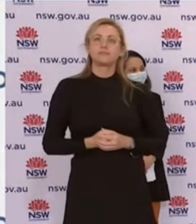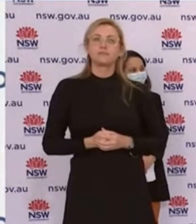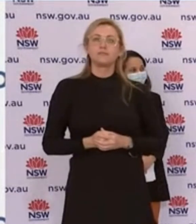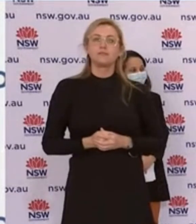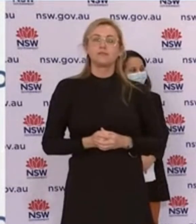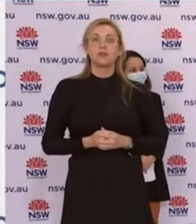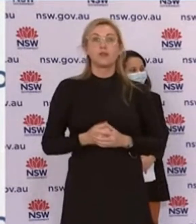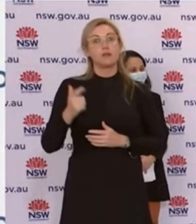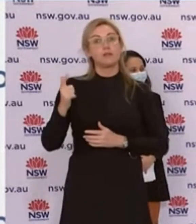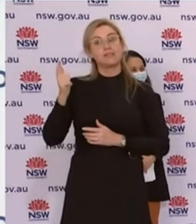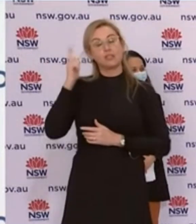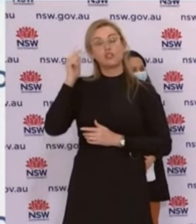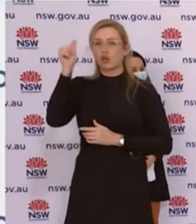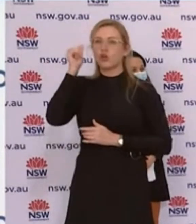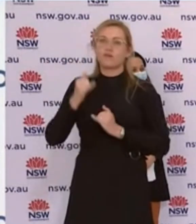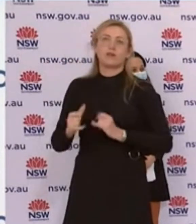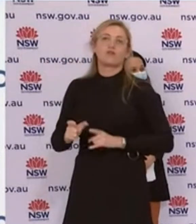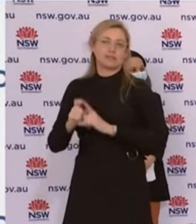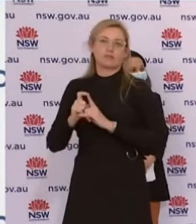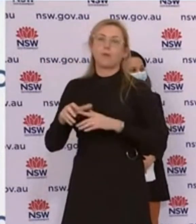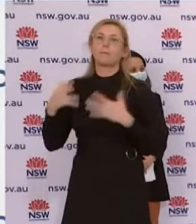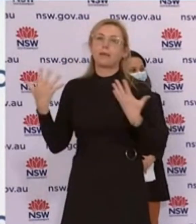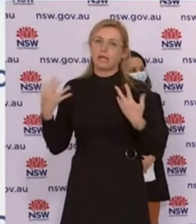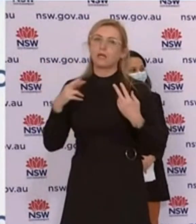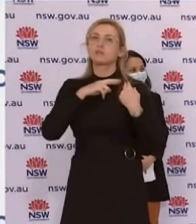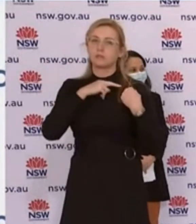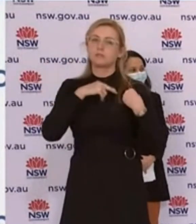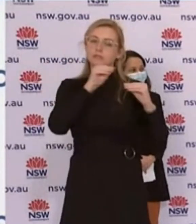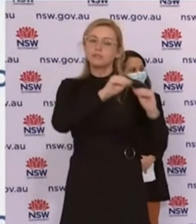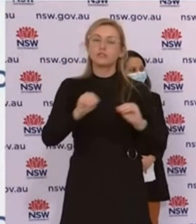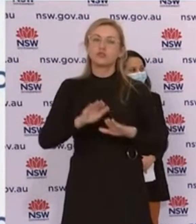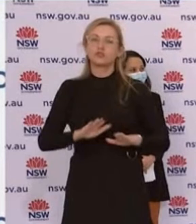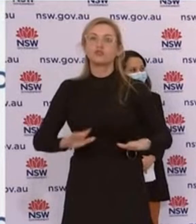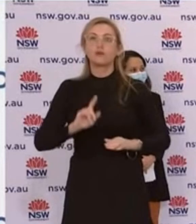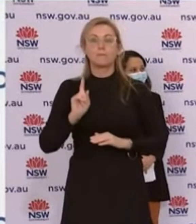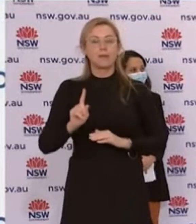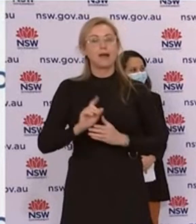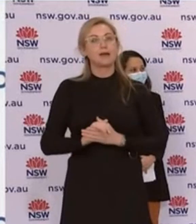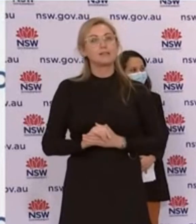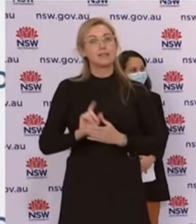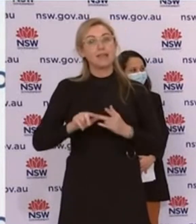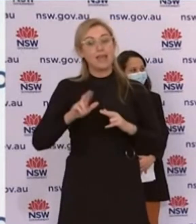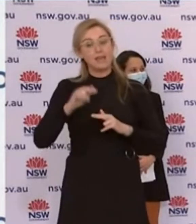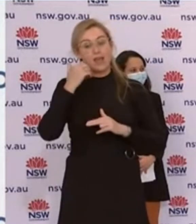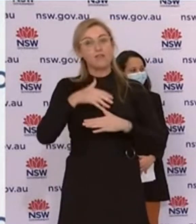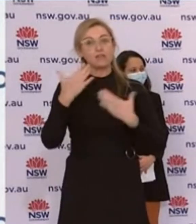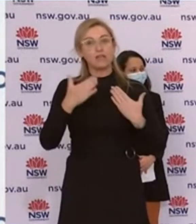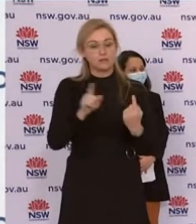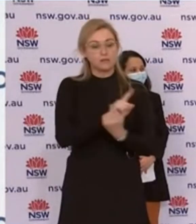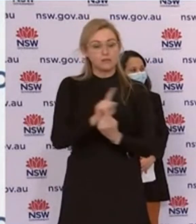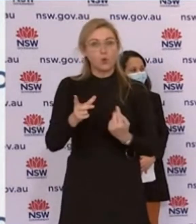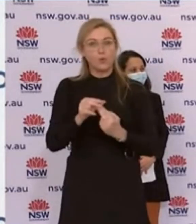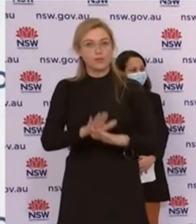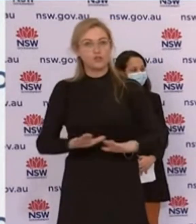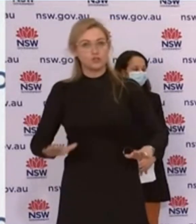obviously teachers are doing it tough. Teachers have enormous responsibility, but I think everybody appreciates that when you're in daily contact with